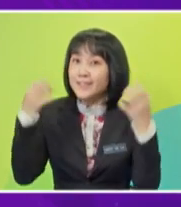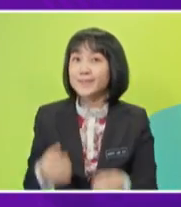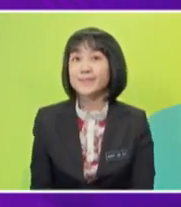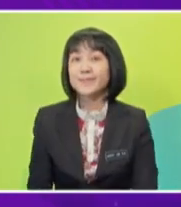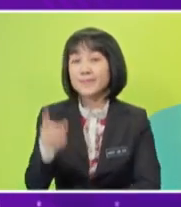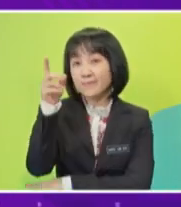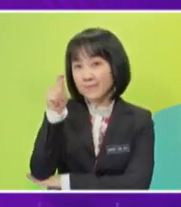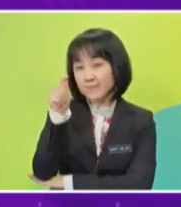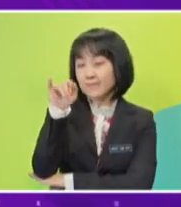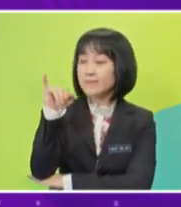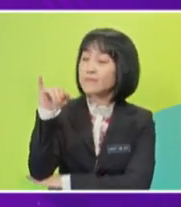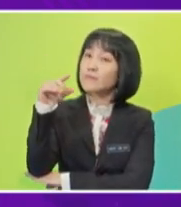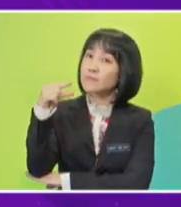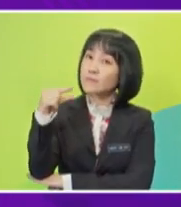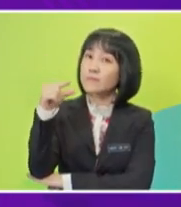as